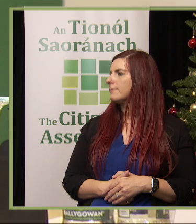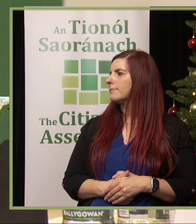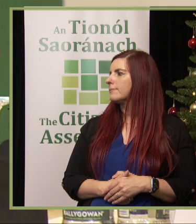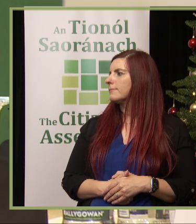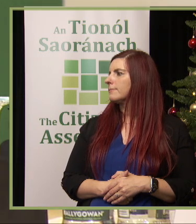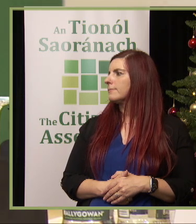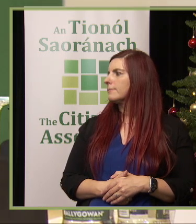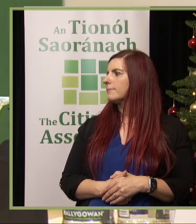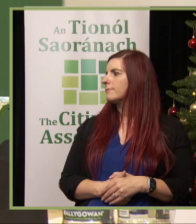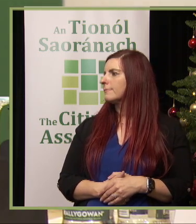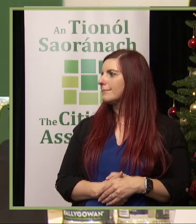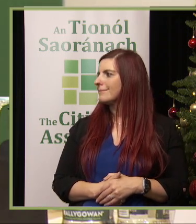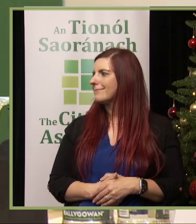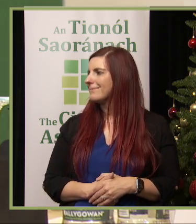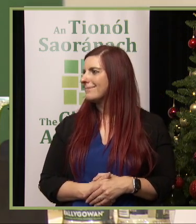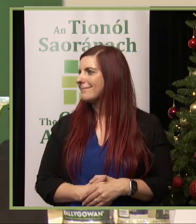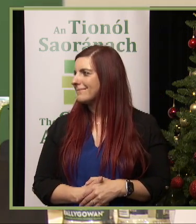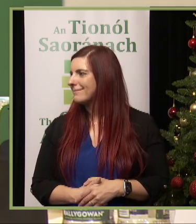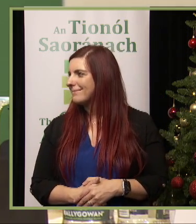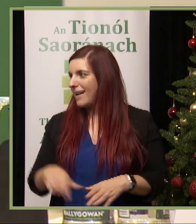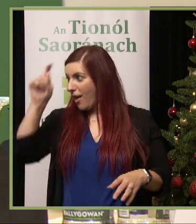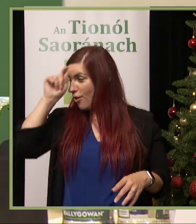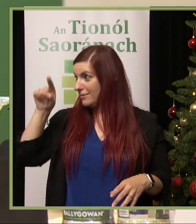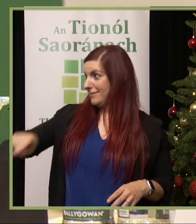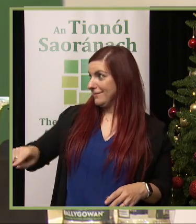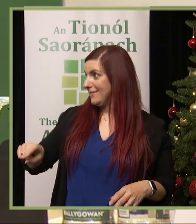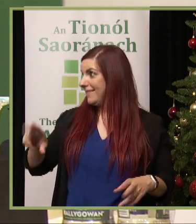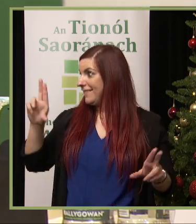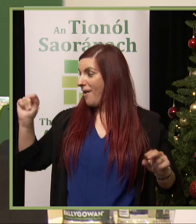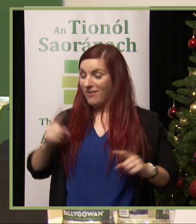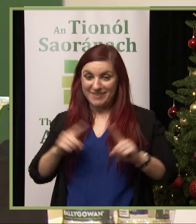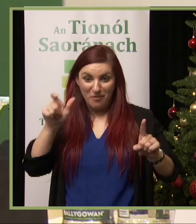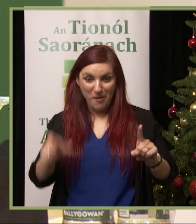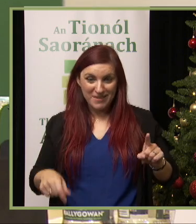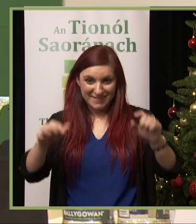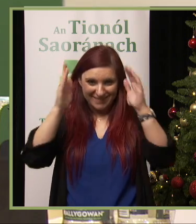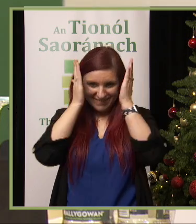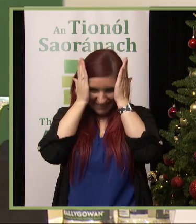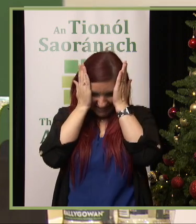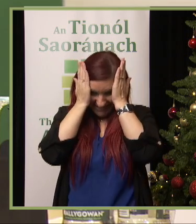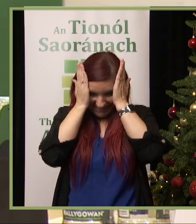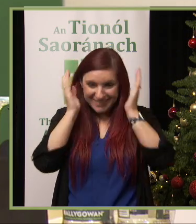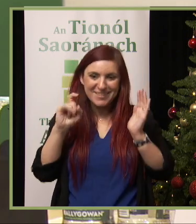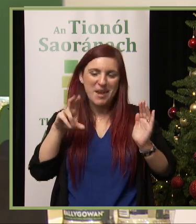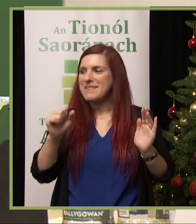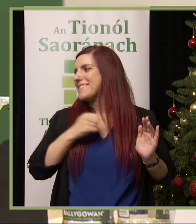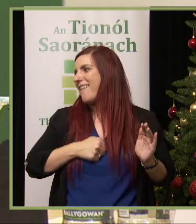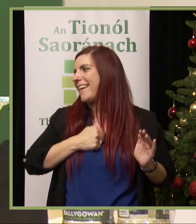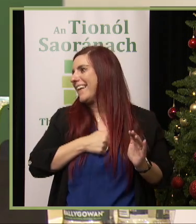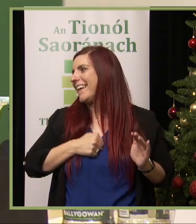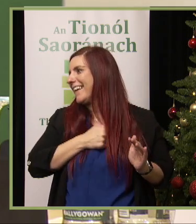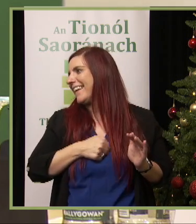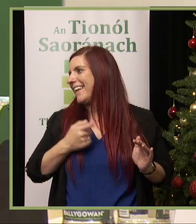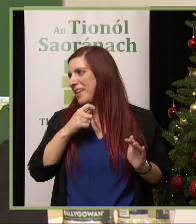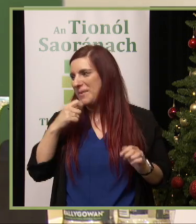Oh, that's so bad. I do apologise. Sorry, Seamus. Can you say it